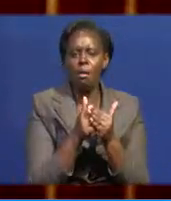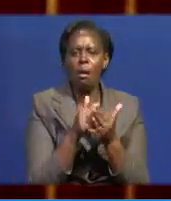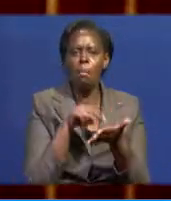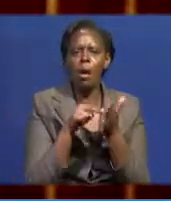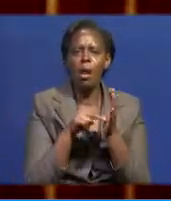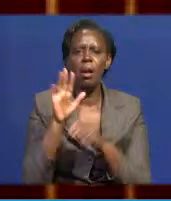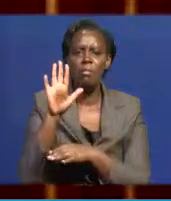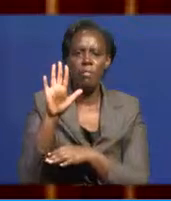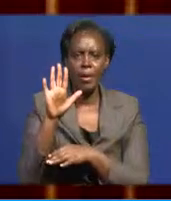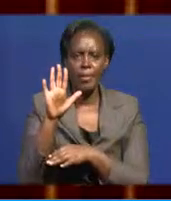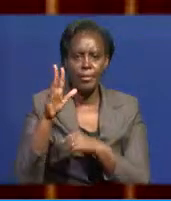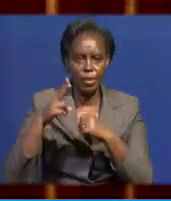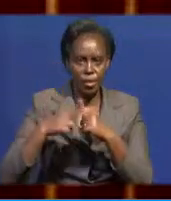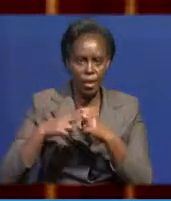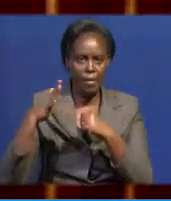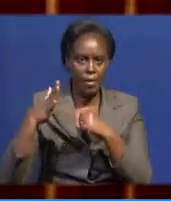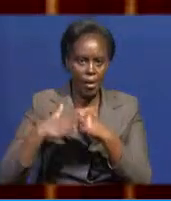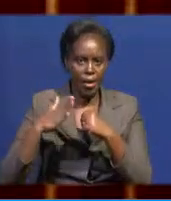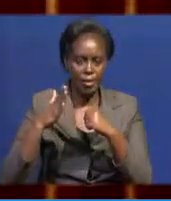of